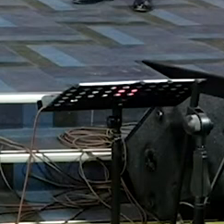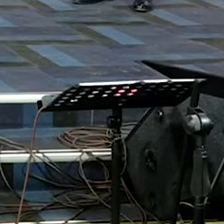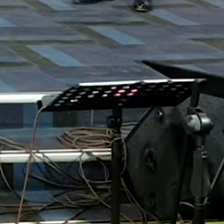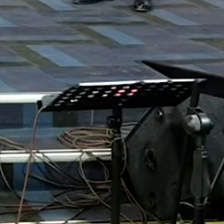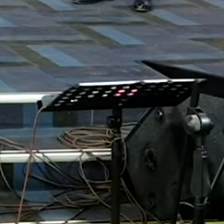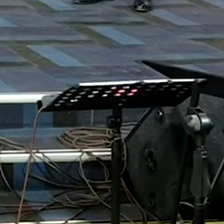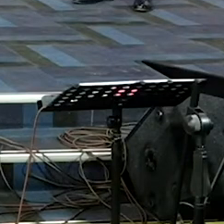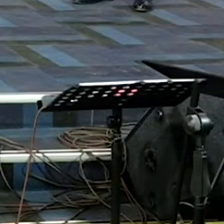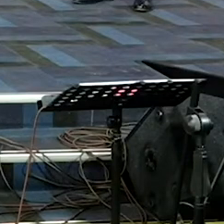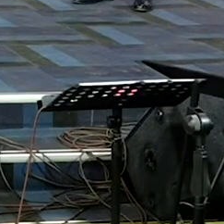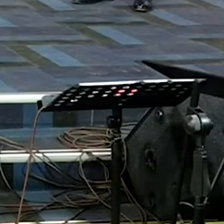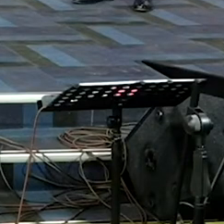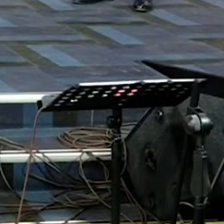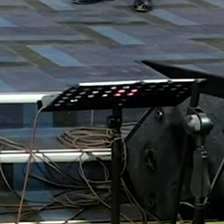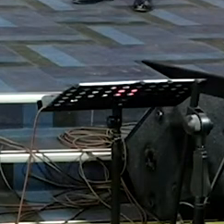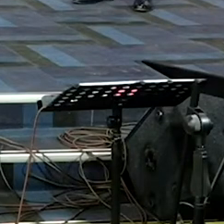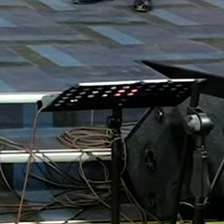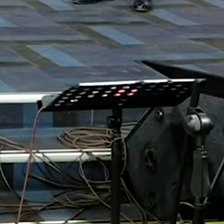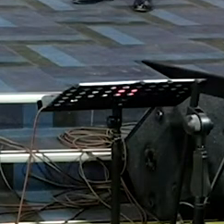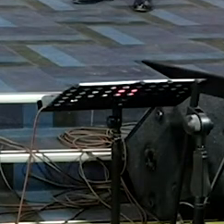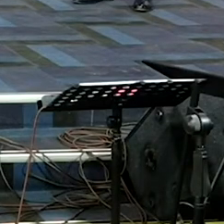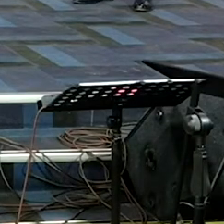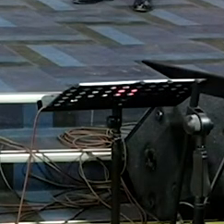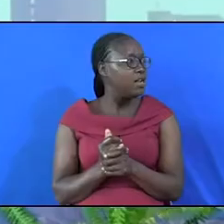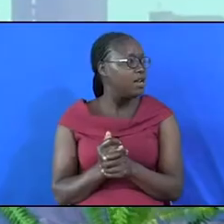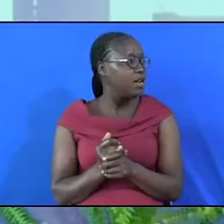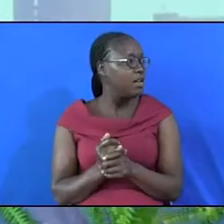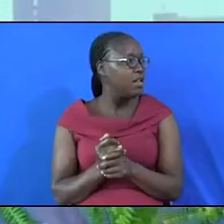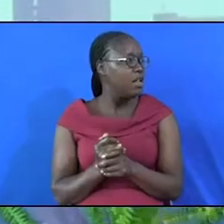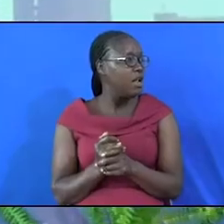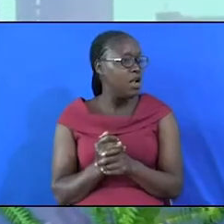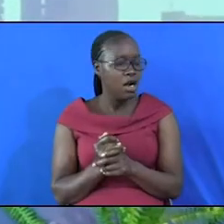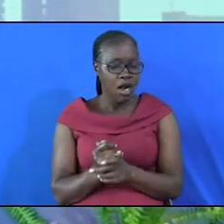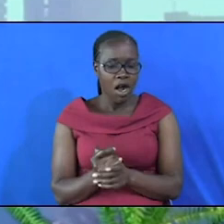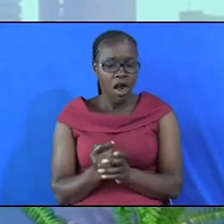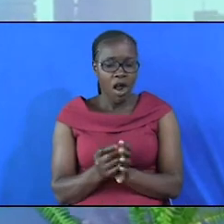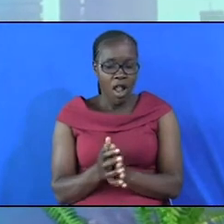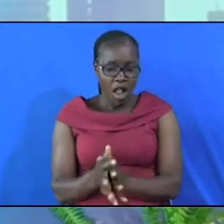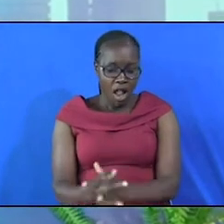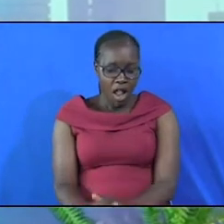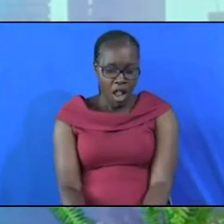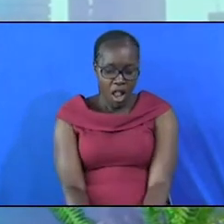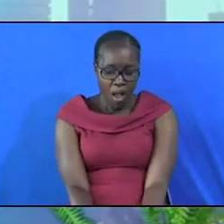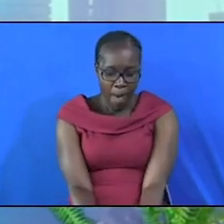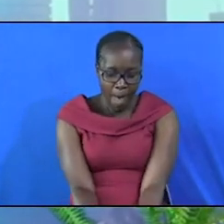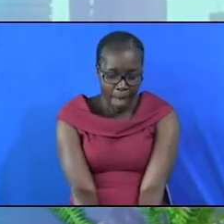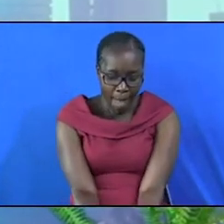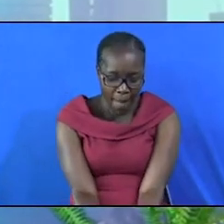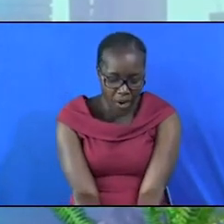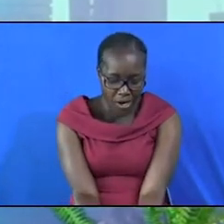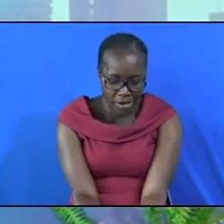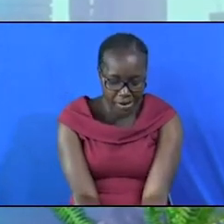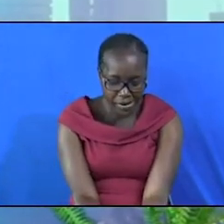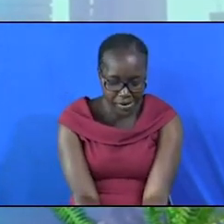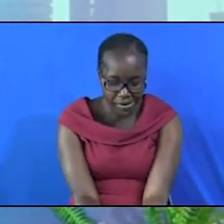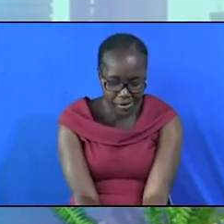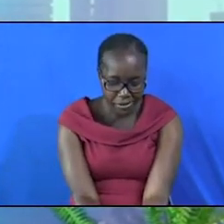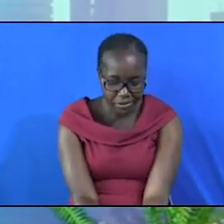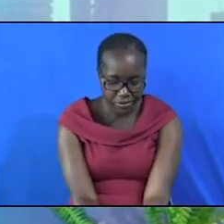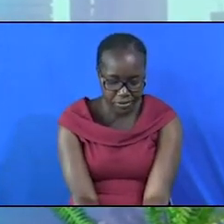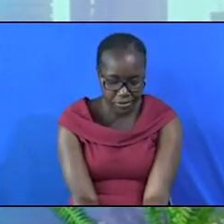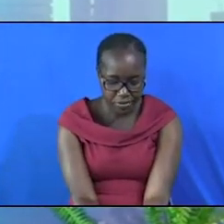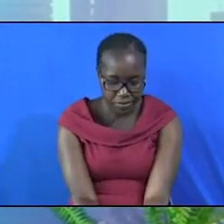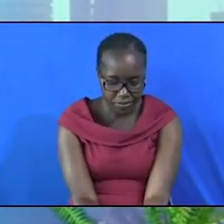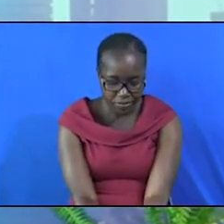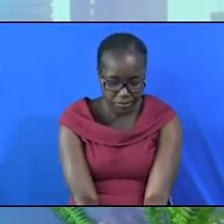First Samuel chapter 9. You are not with me. So I have to read some